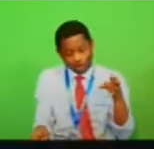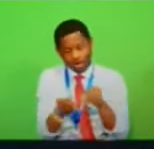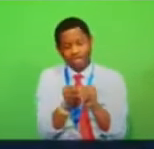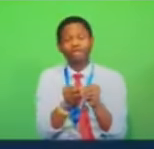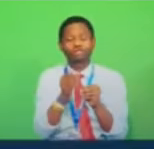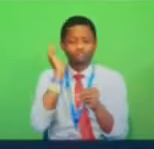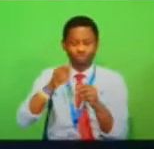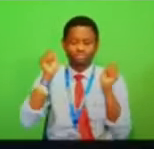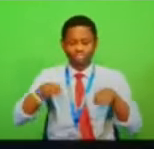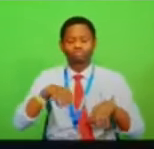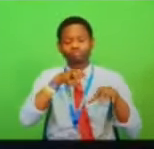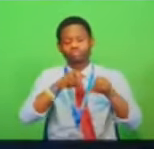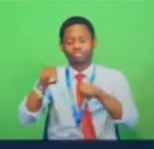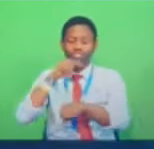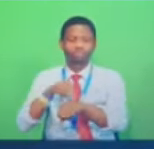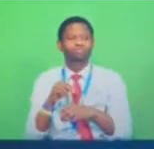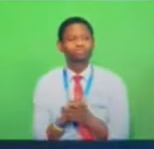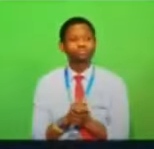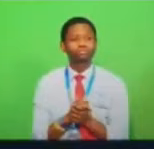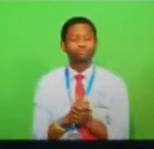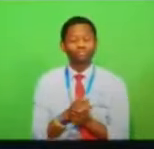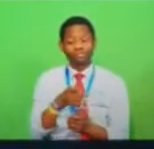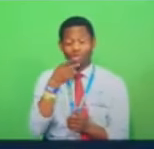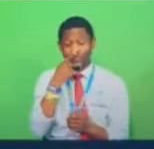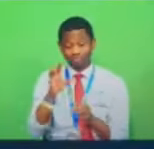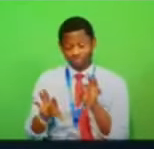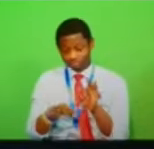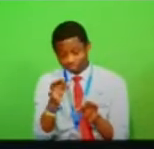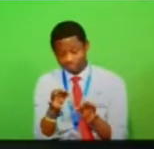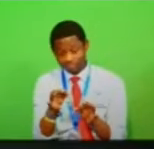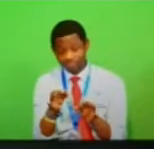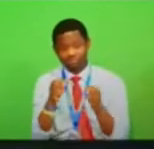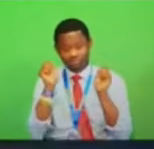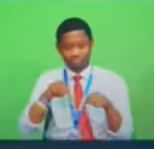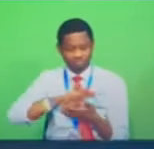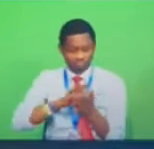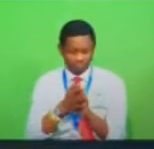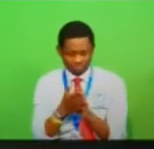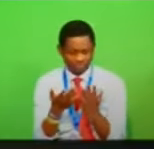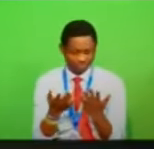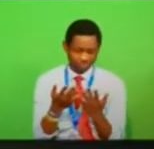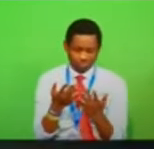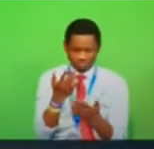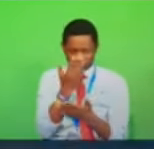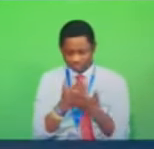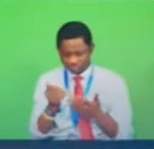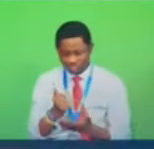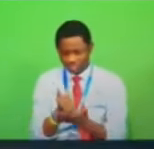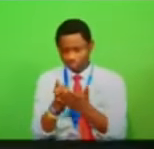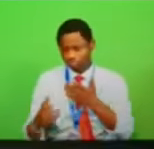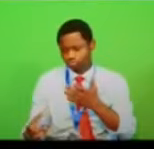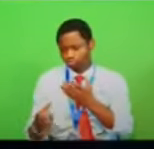do this task. Pentecostal spirituality can be a matrix that holds our